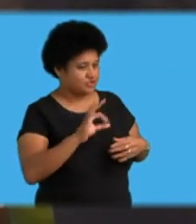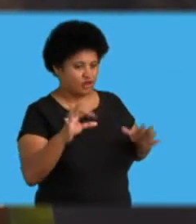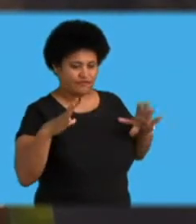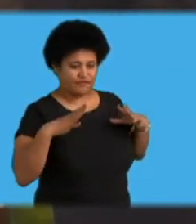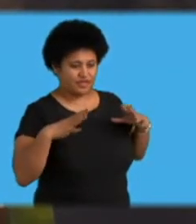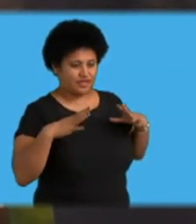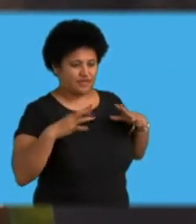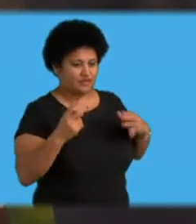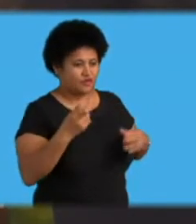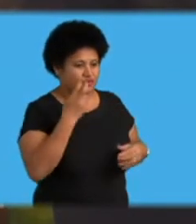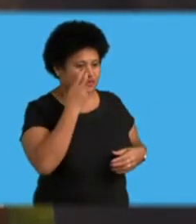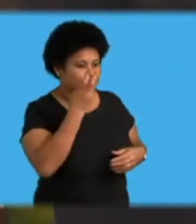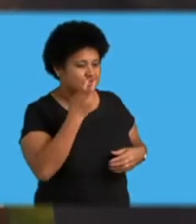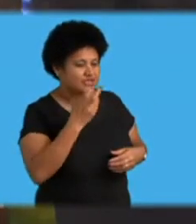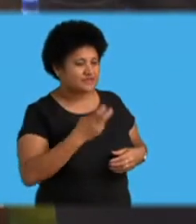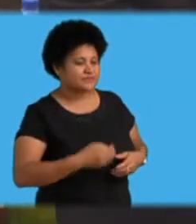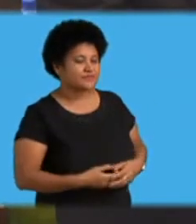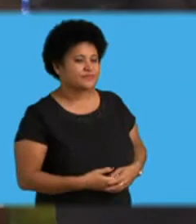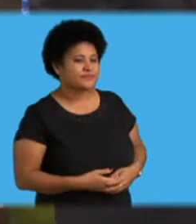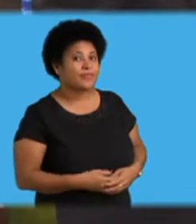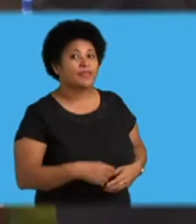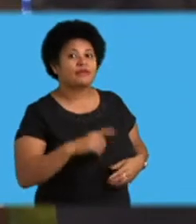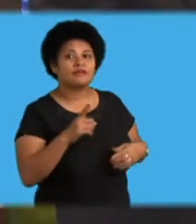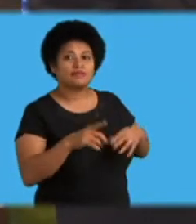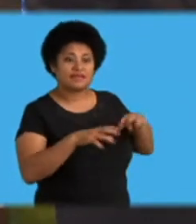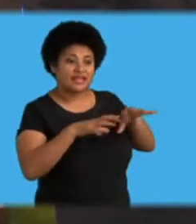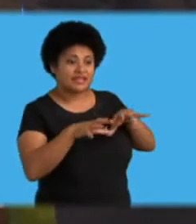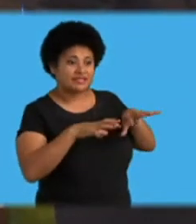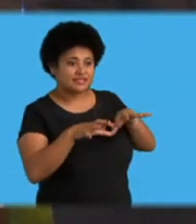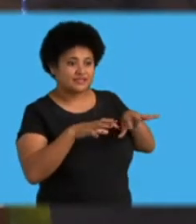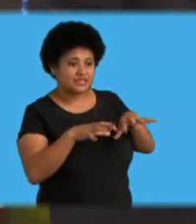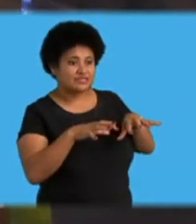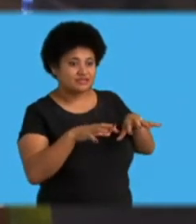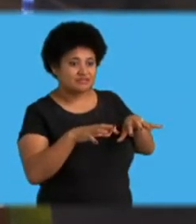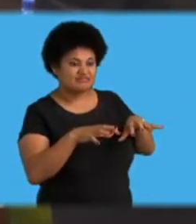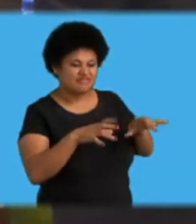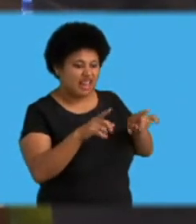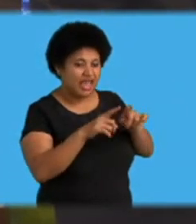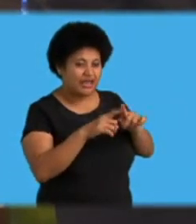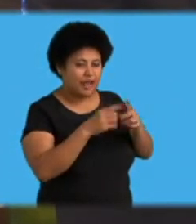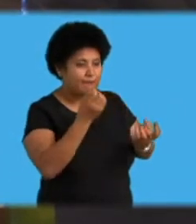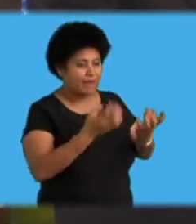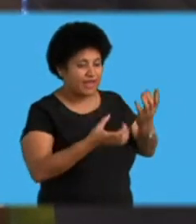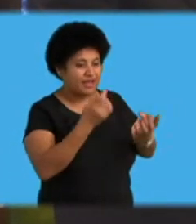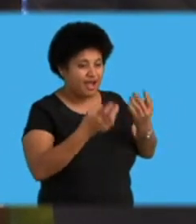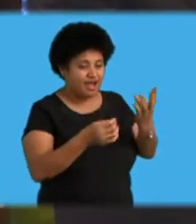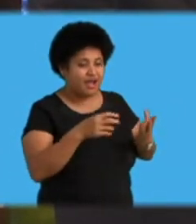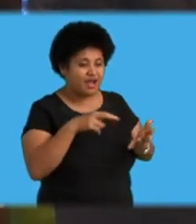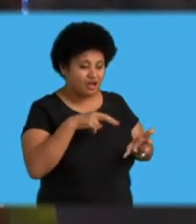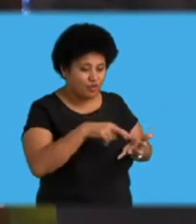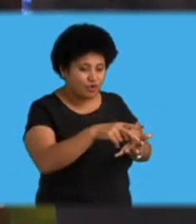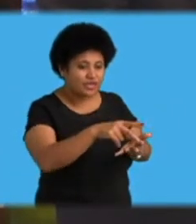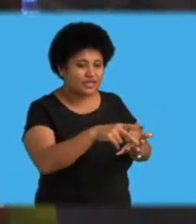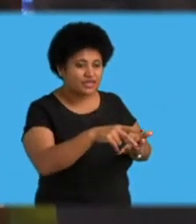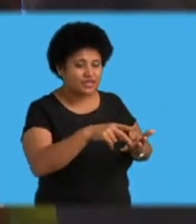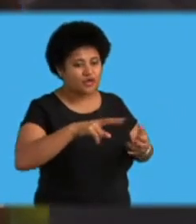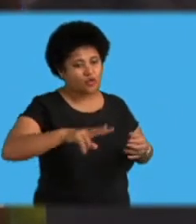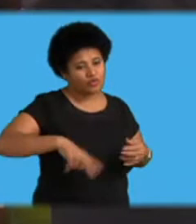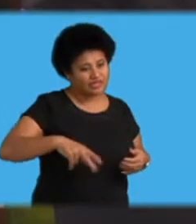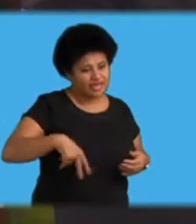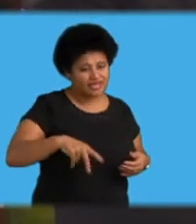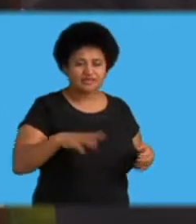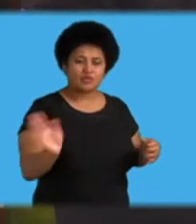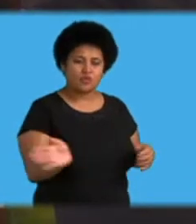tourists. But the activities outside, like the Benga fireworking and the dance item, etc., all those are